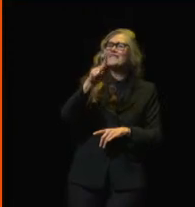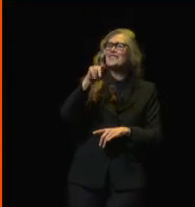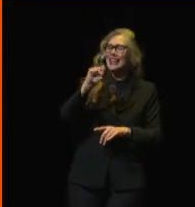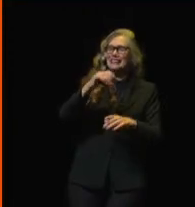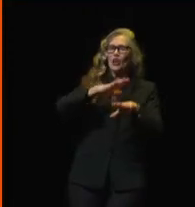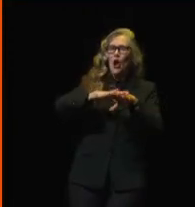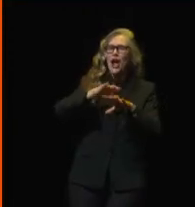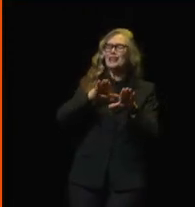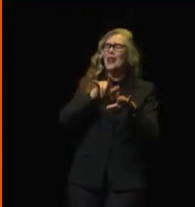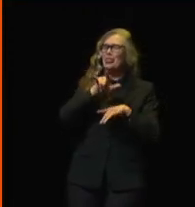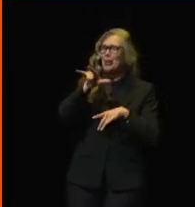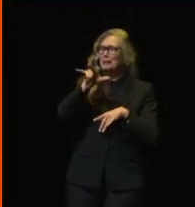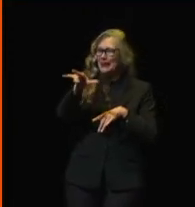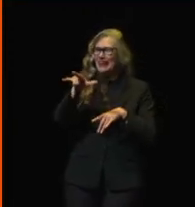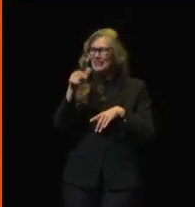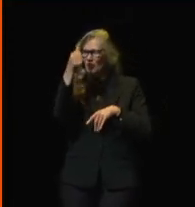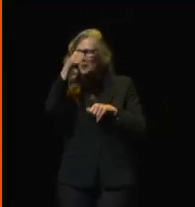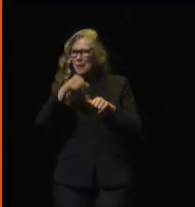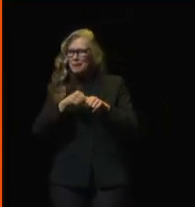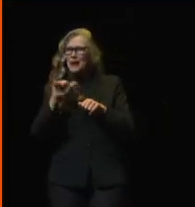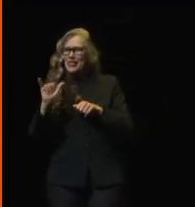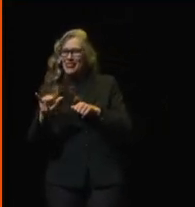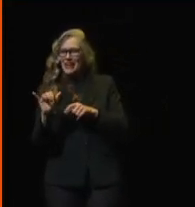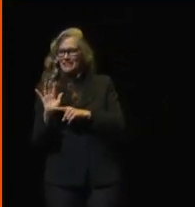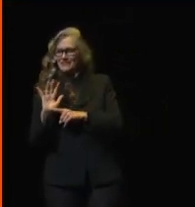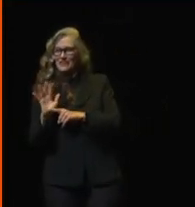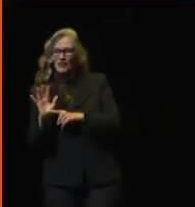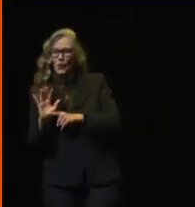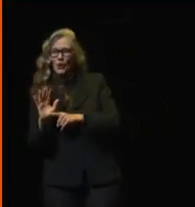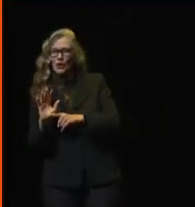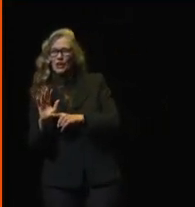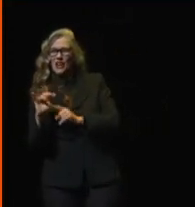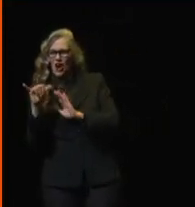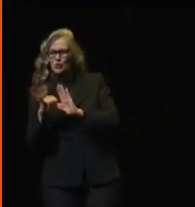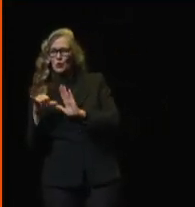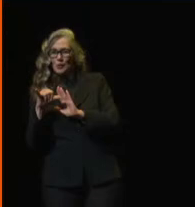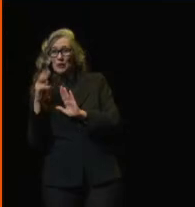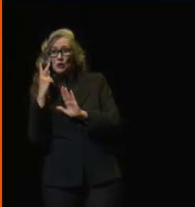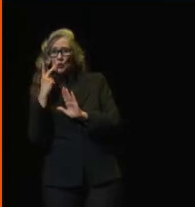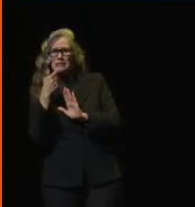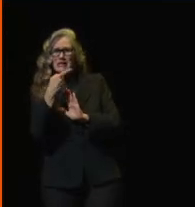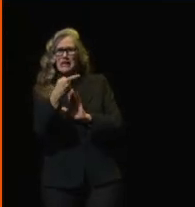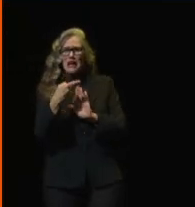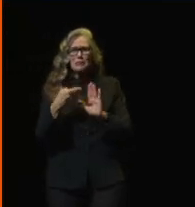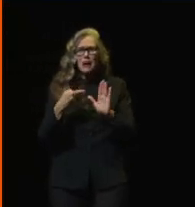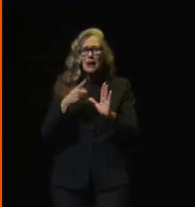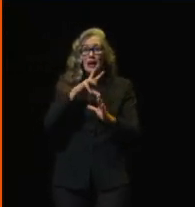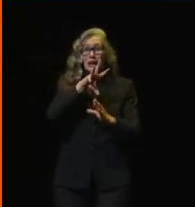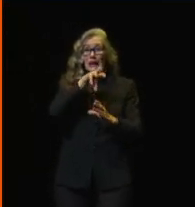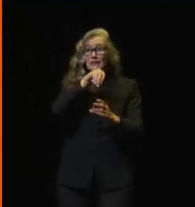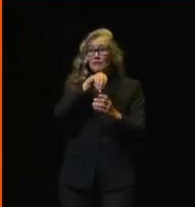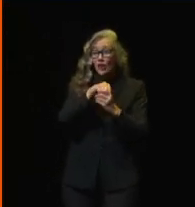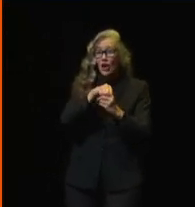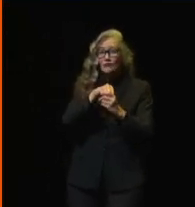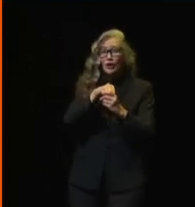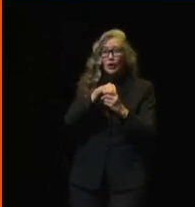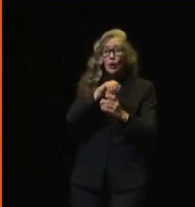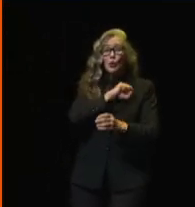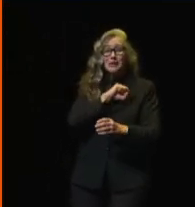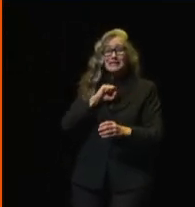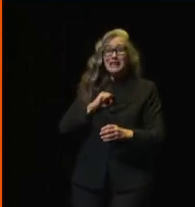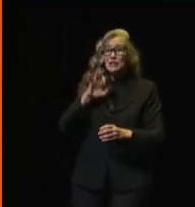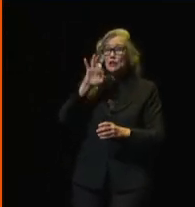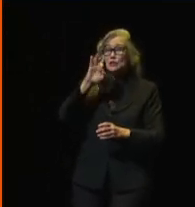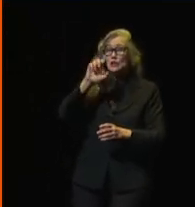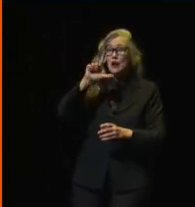generated so much interest, because in that moment you can see Ady genuinely engaging with Senator Flake, having this real conversation and